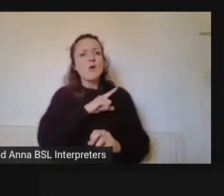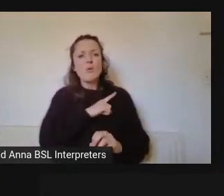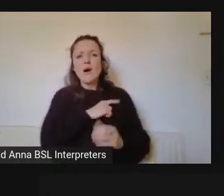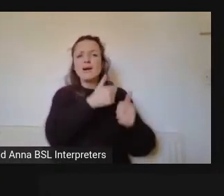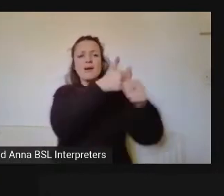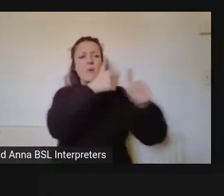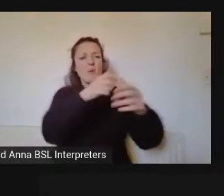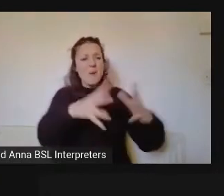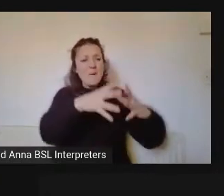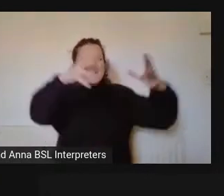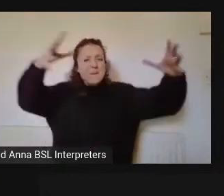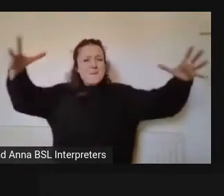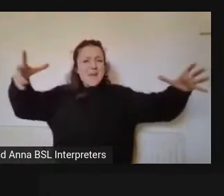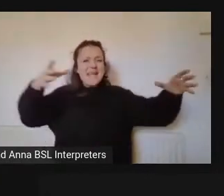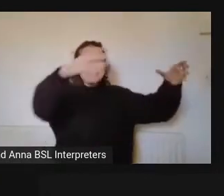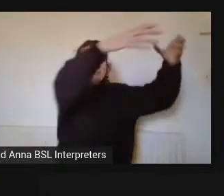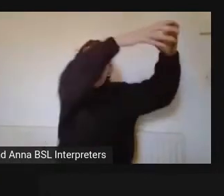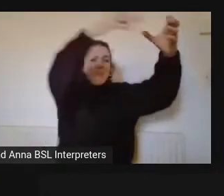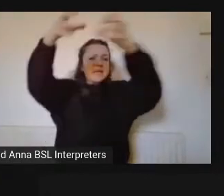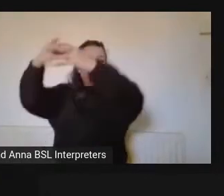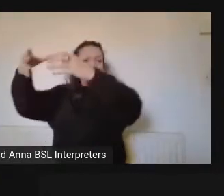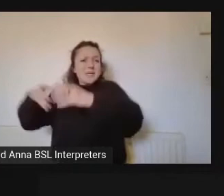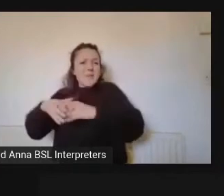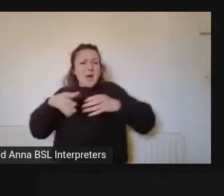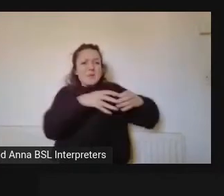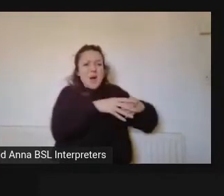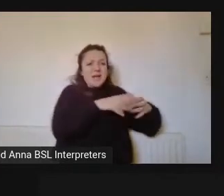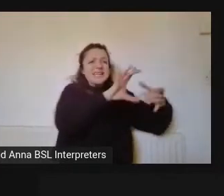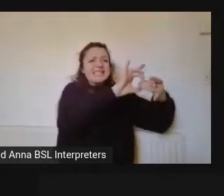finance that can't talk to marketing, that can't talk to compliance, that can't talk